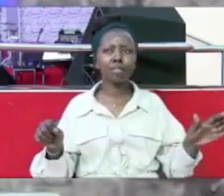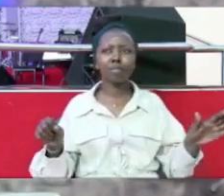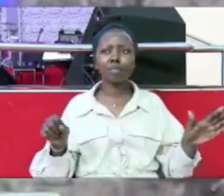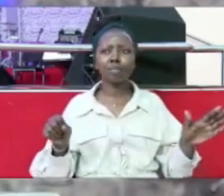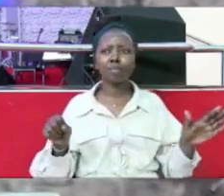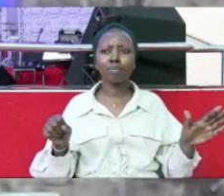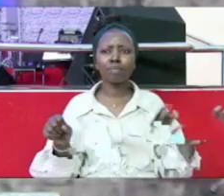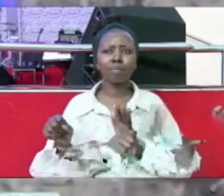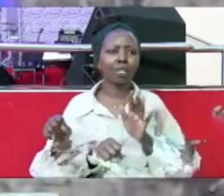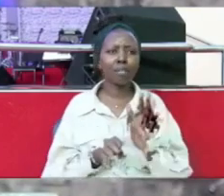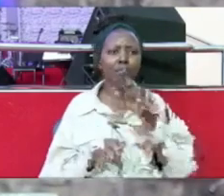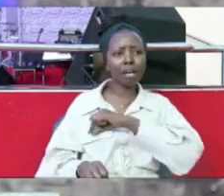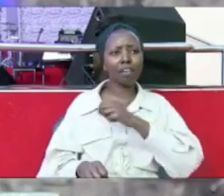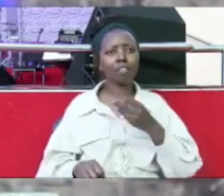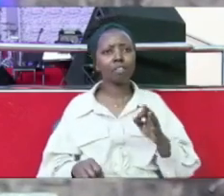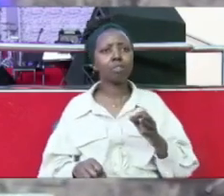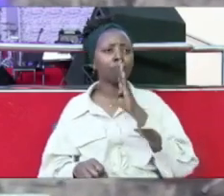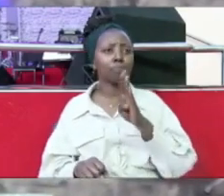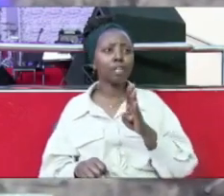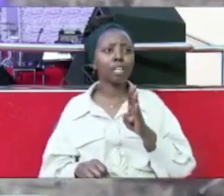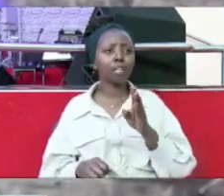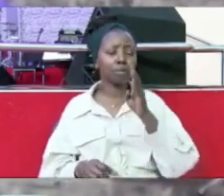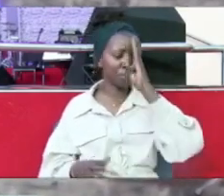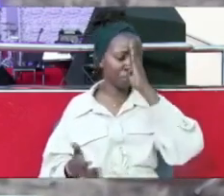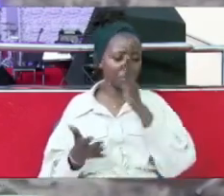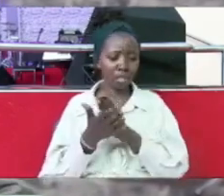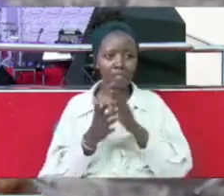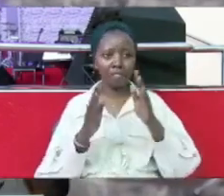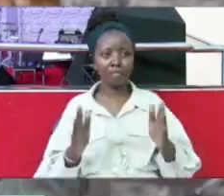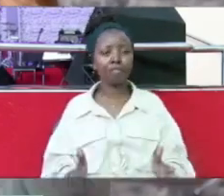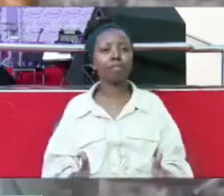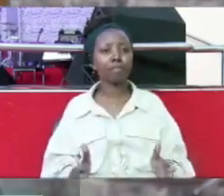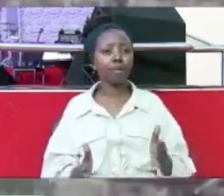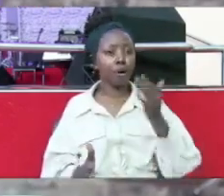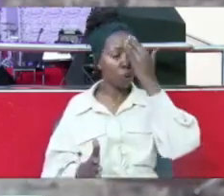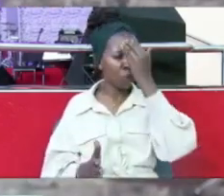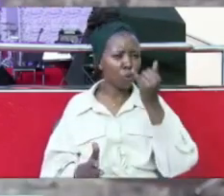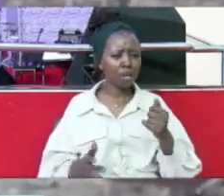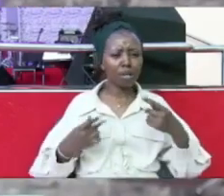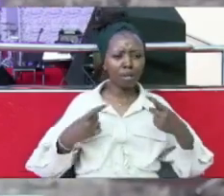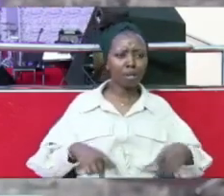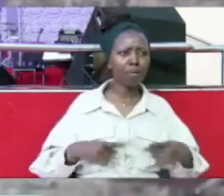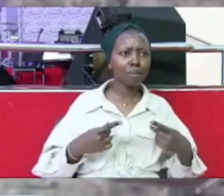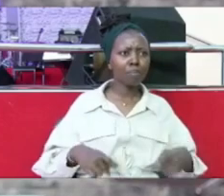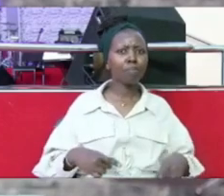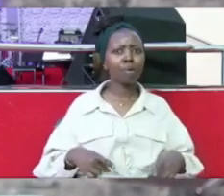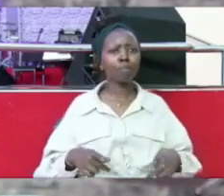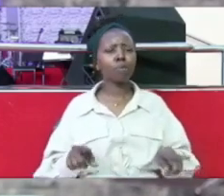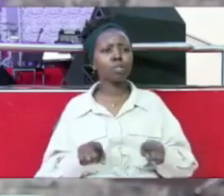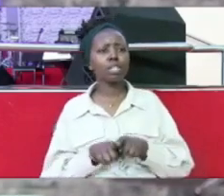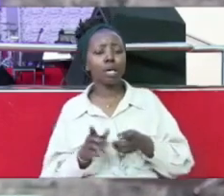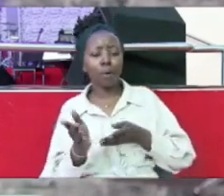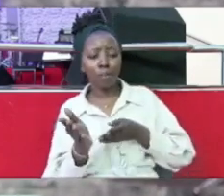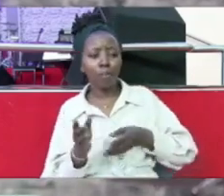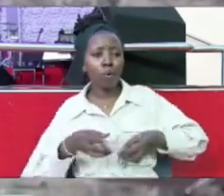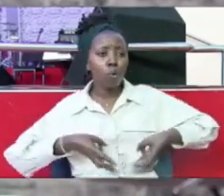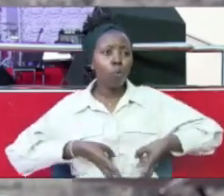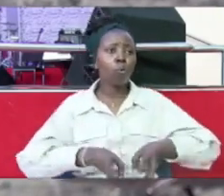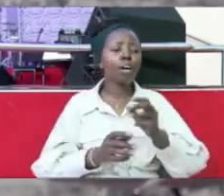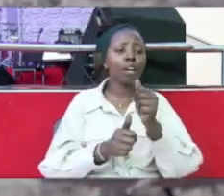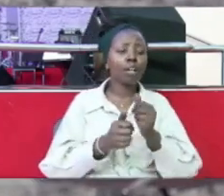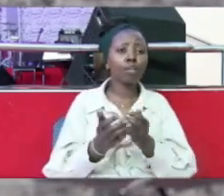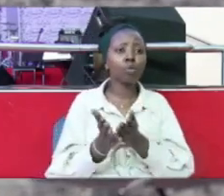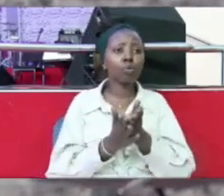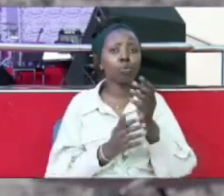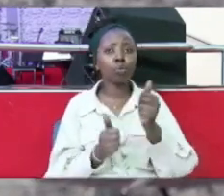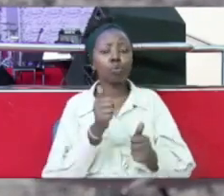Ni kwamba tutakosa sana baadhi ya faida ya kuwa muumini. Because people are channels through which God uses. Kwa sababu watu ni channels